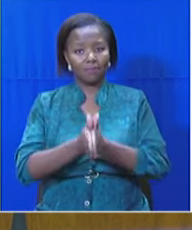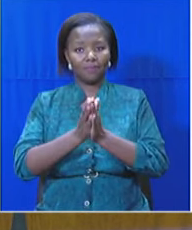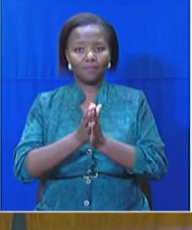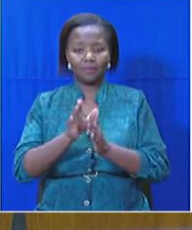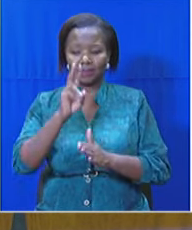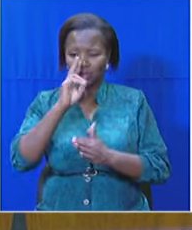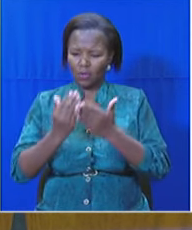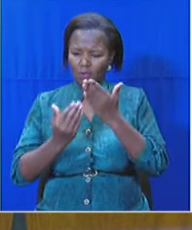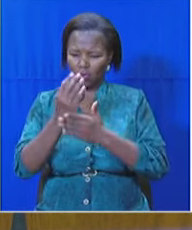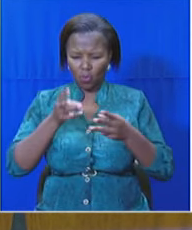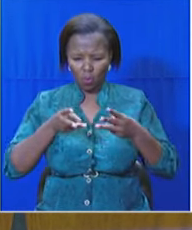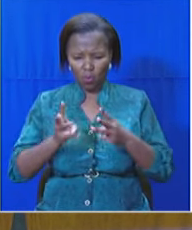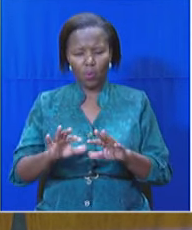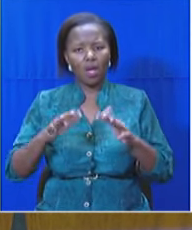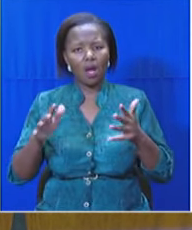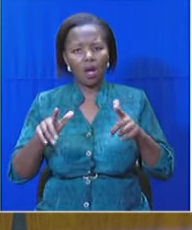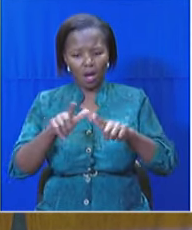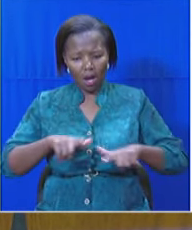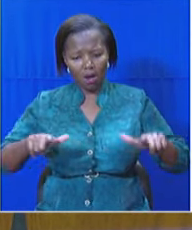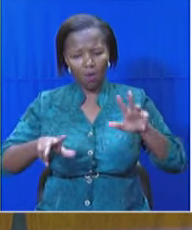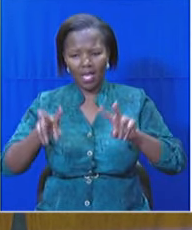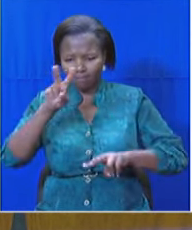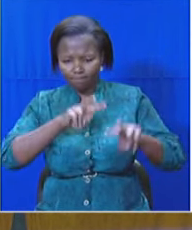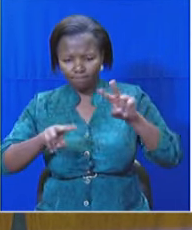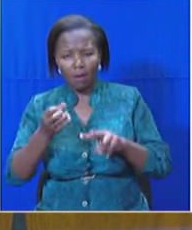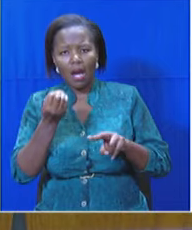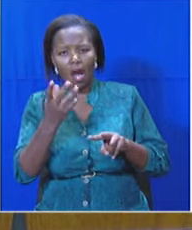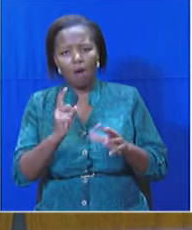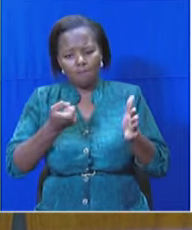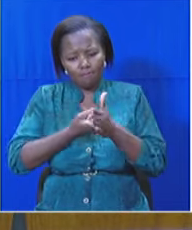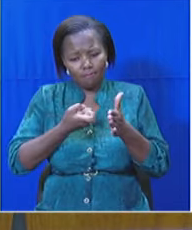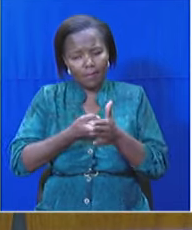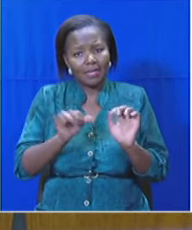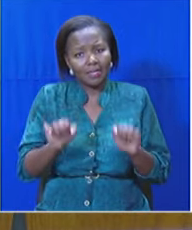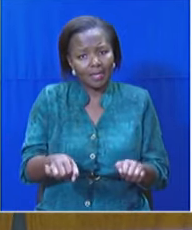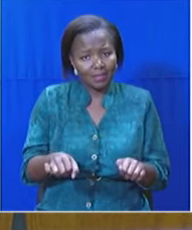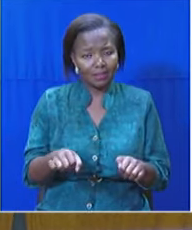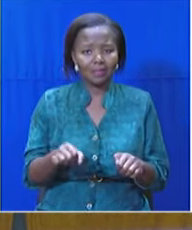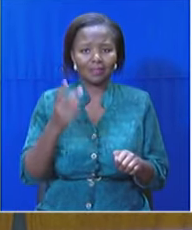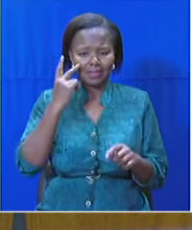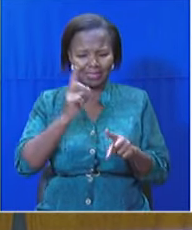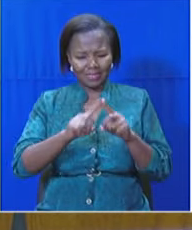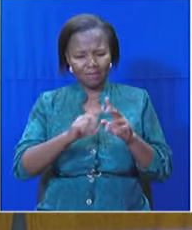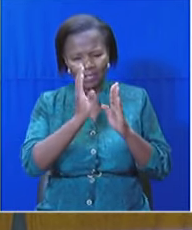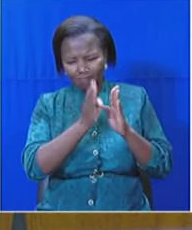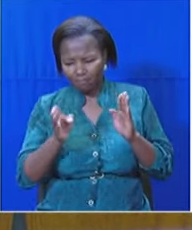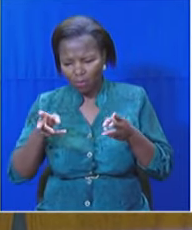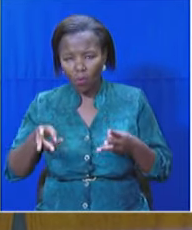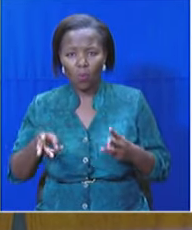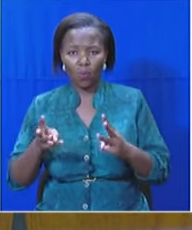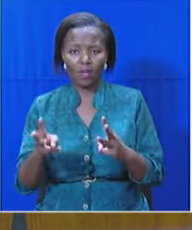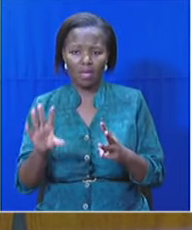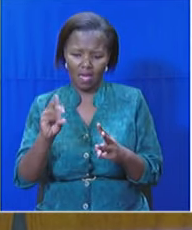land evaluation. It calls for a new methodology with fundamental different factors and